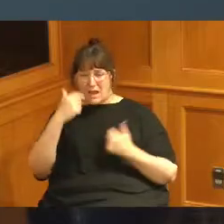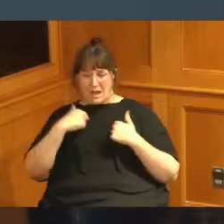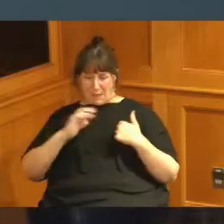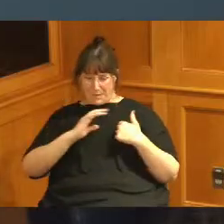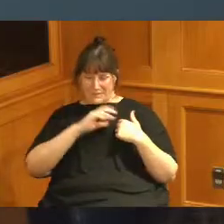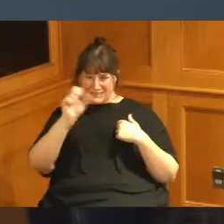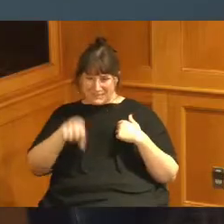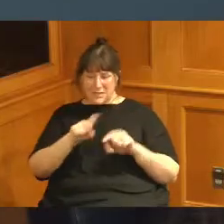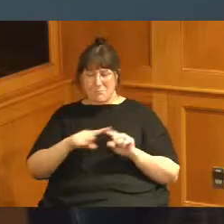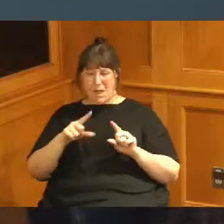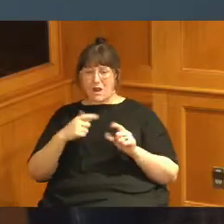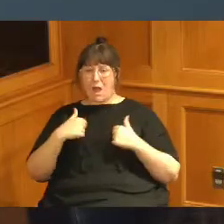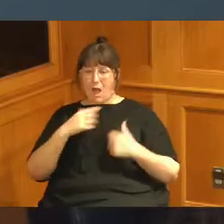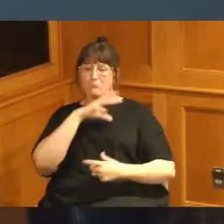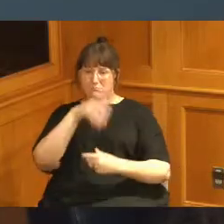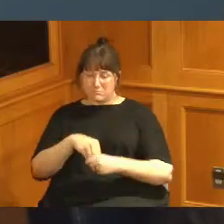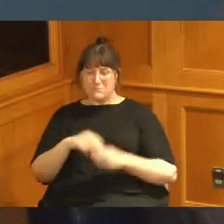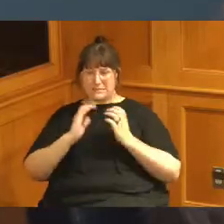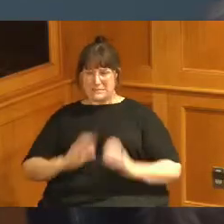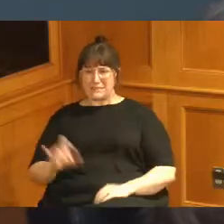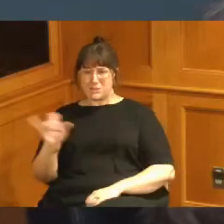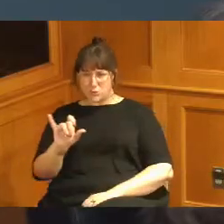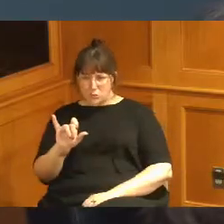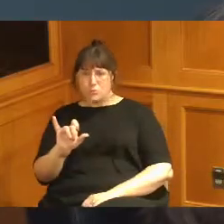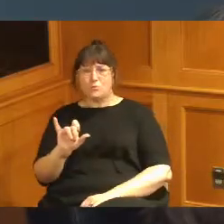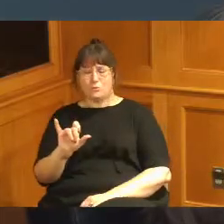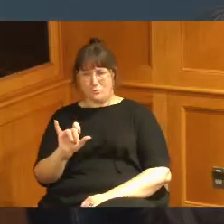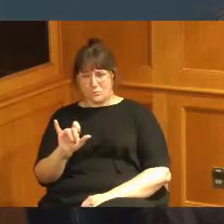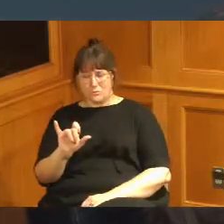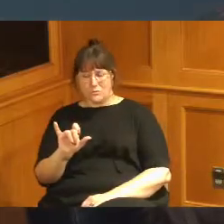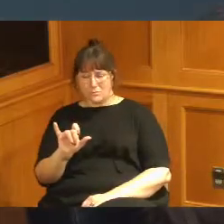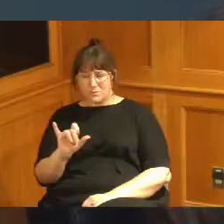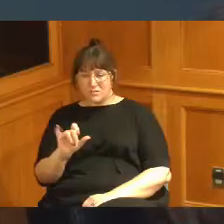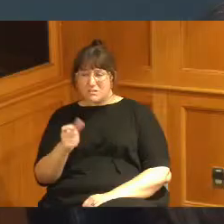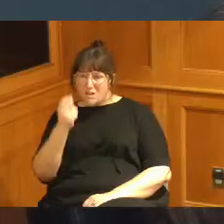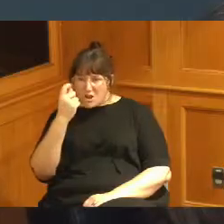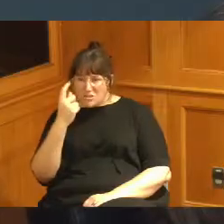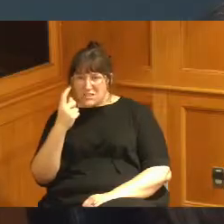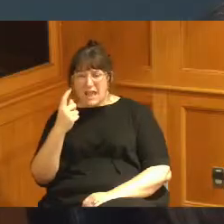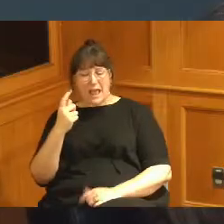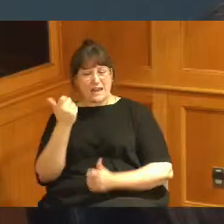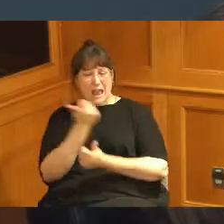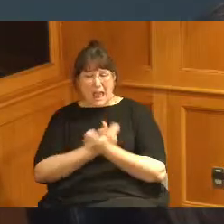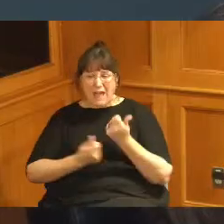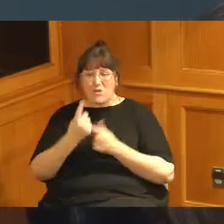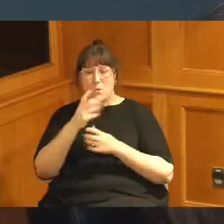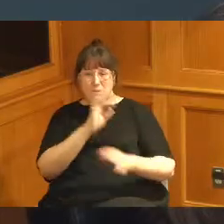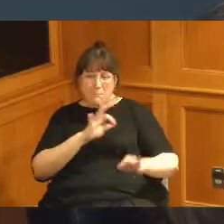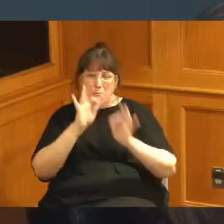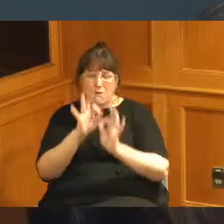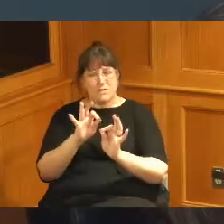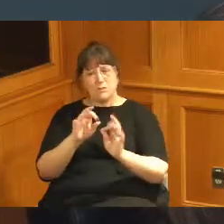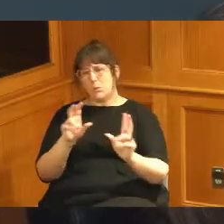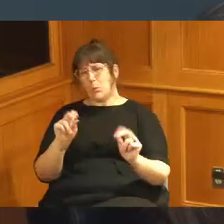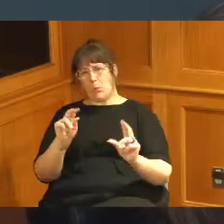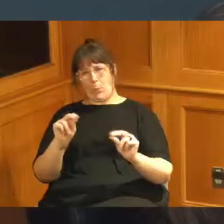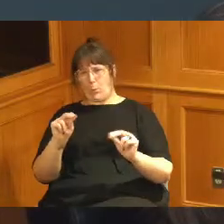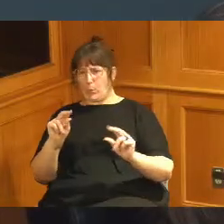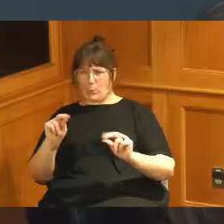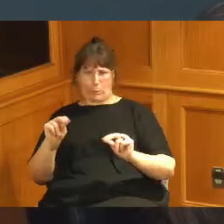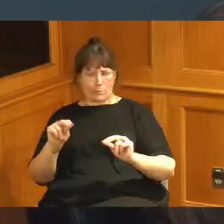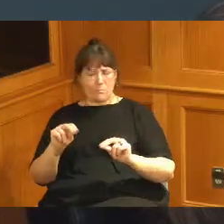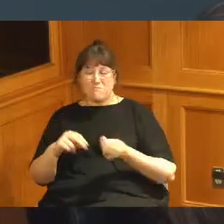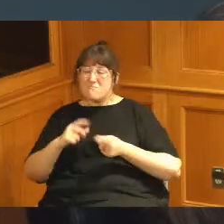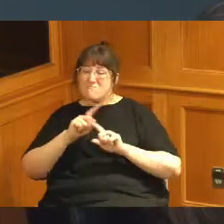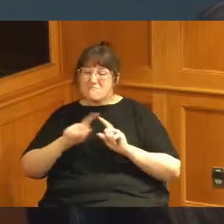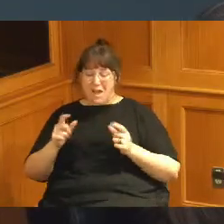commissioners up here, we are also citizens. No one is infallible, including myself, but I